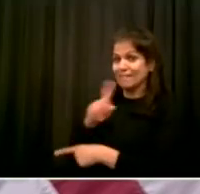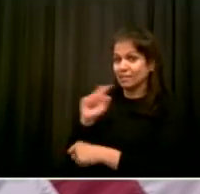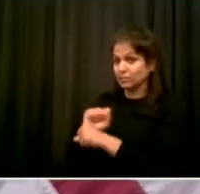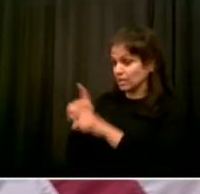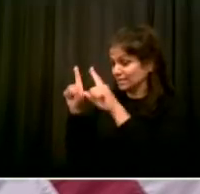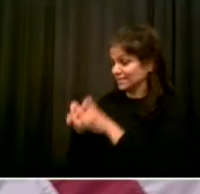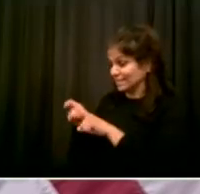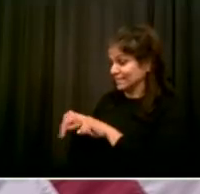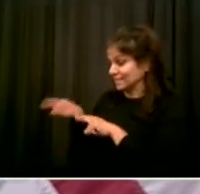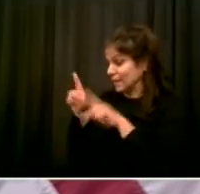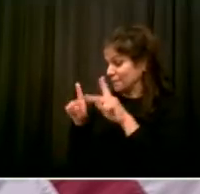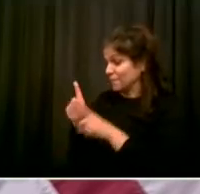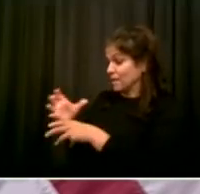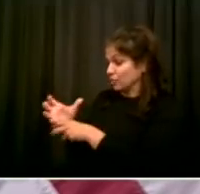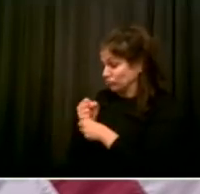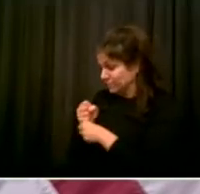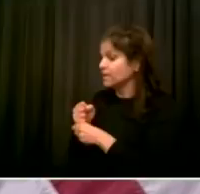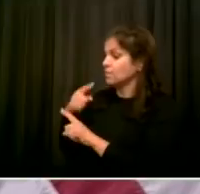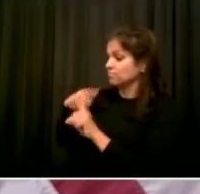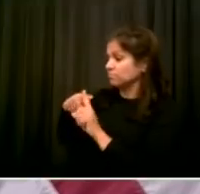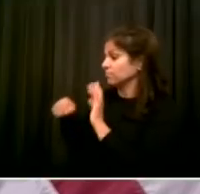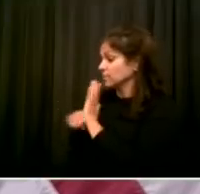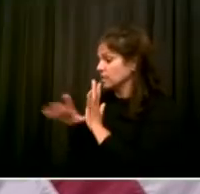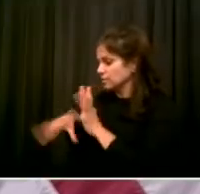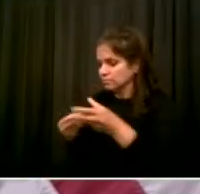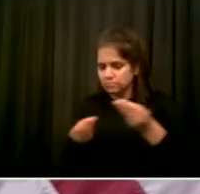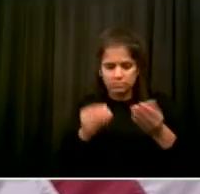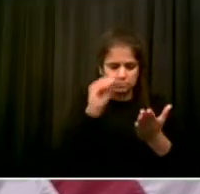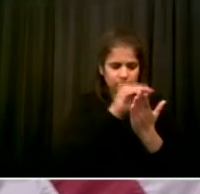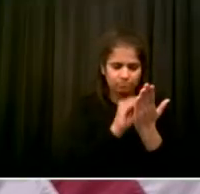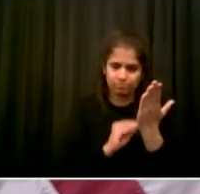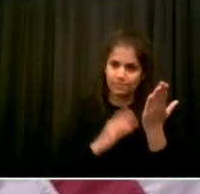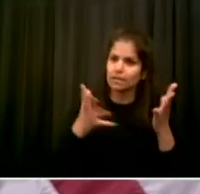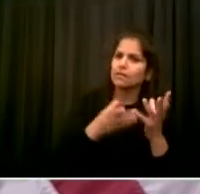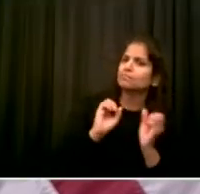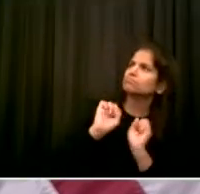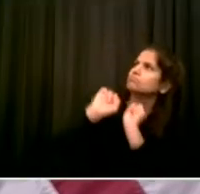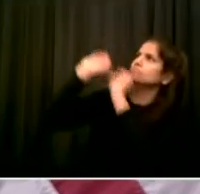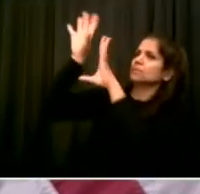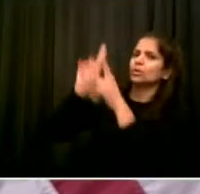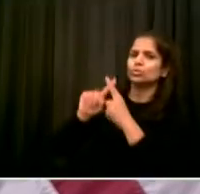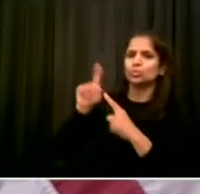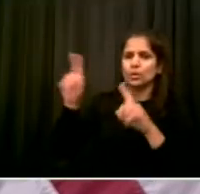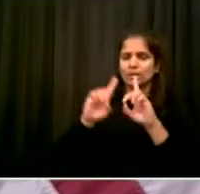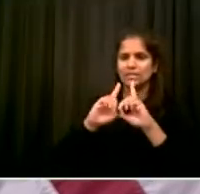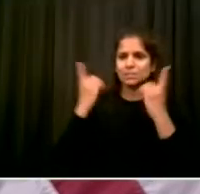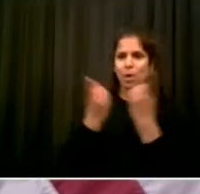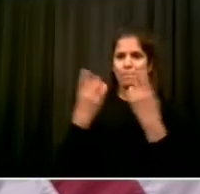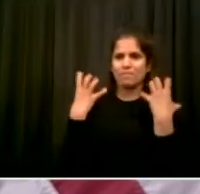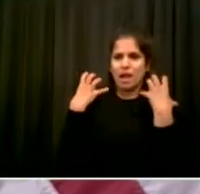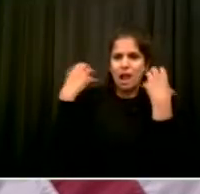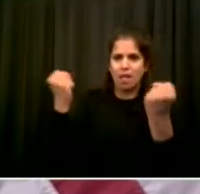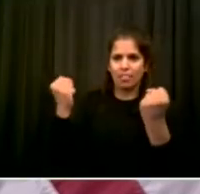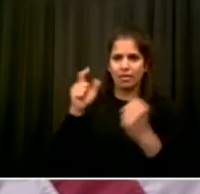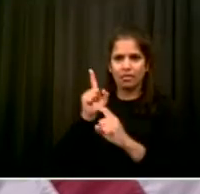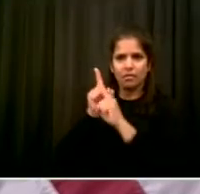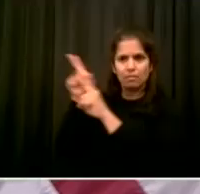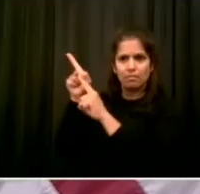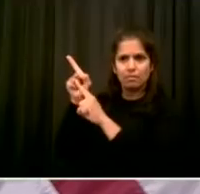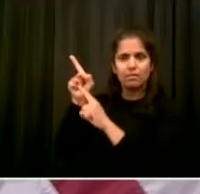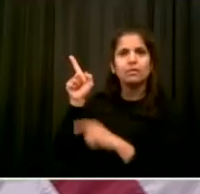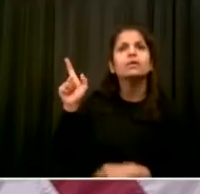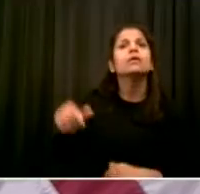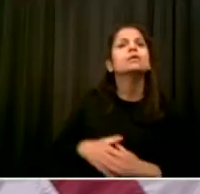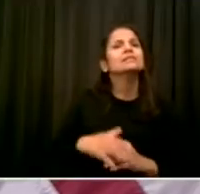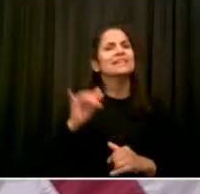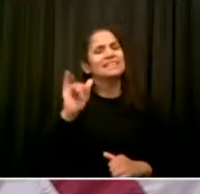way confused by that language. So I think you've raised something here that if you experienced it and you were concerned about it, probably other New Yorkers are too, so I'm